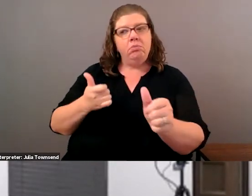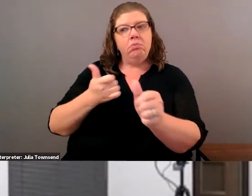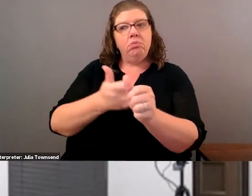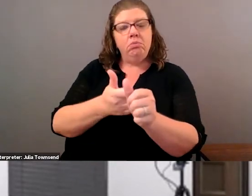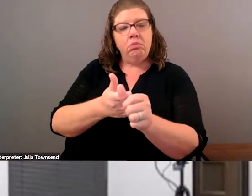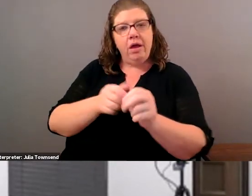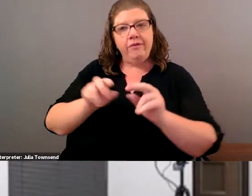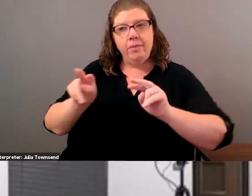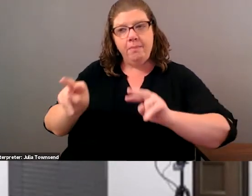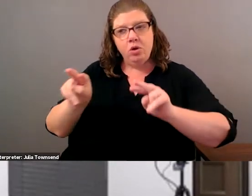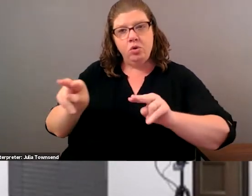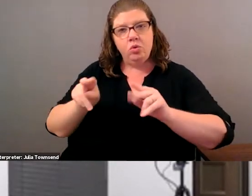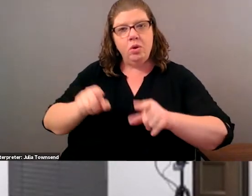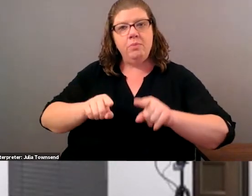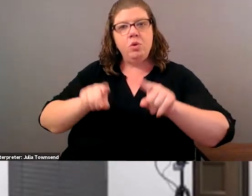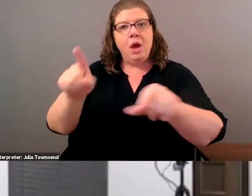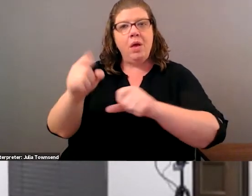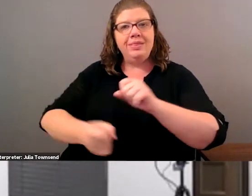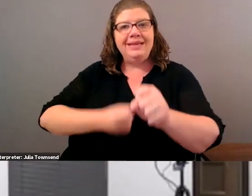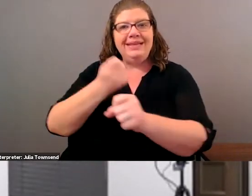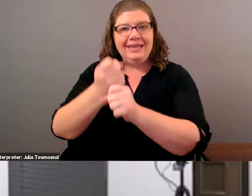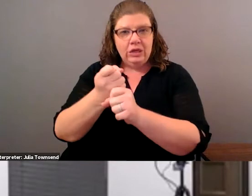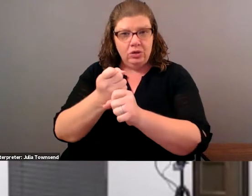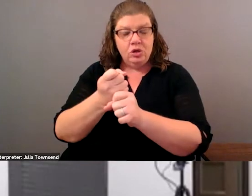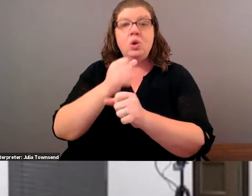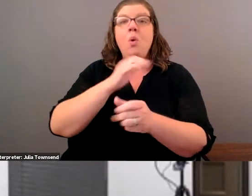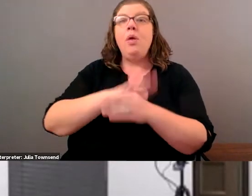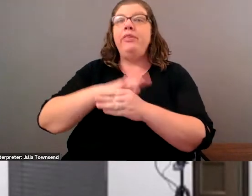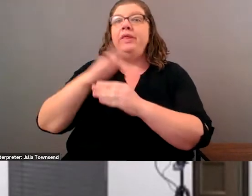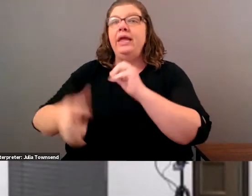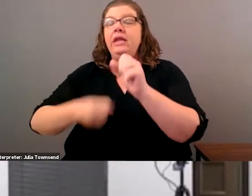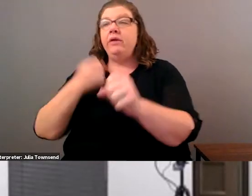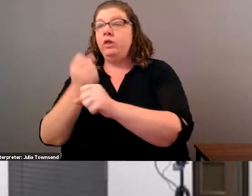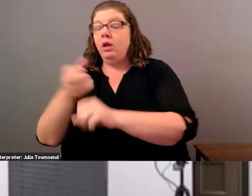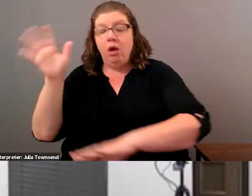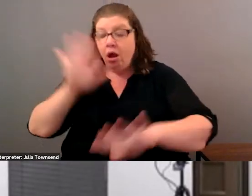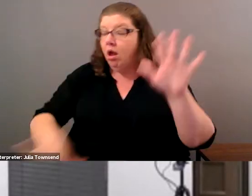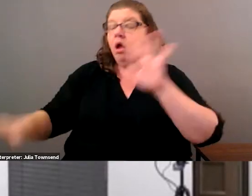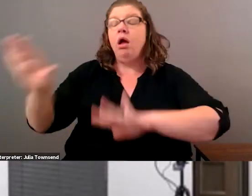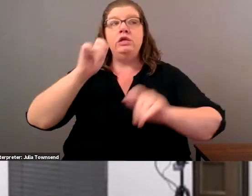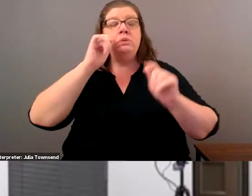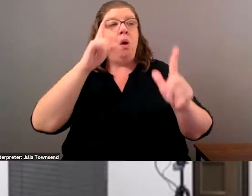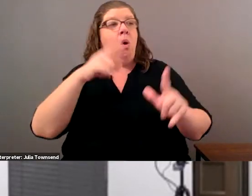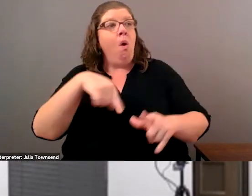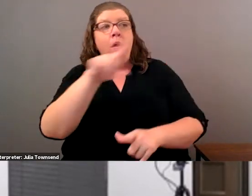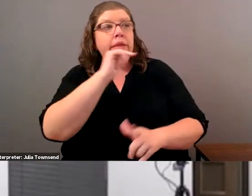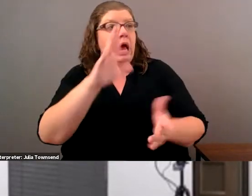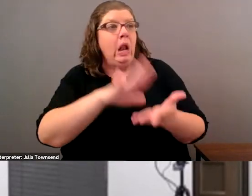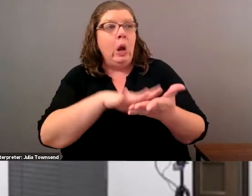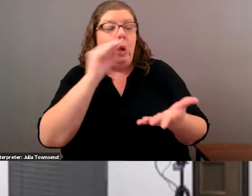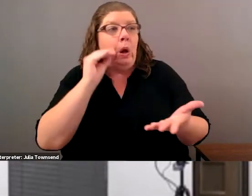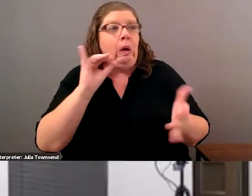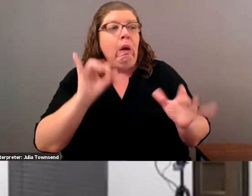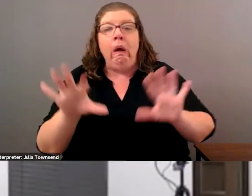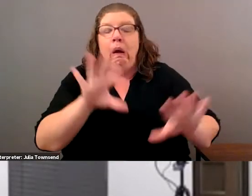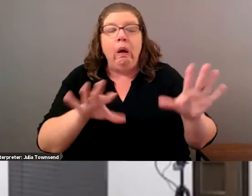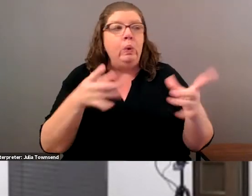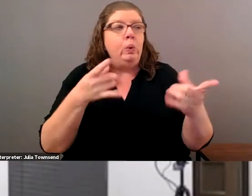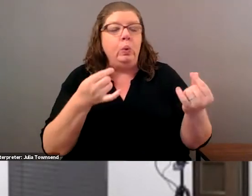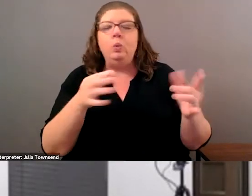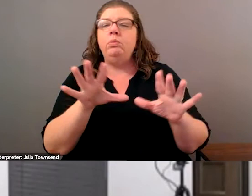them throughout the year so that we don't get to the end of the year and suddenly go, they didn't learn it. So these end of grade